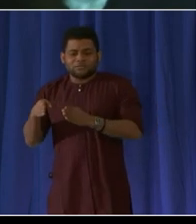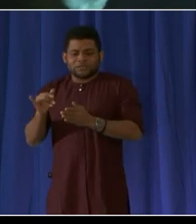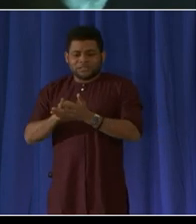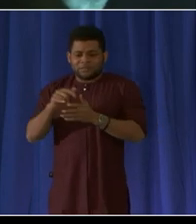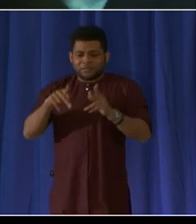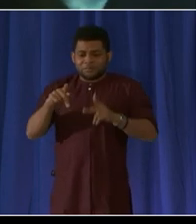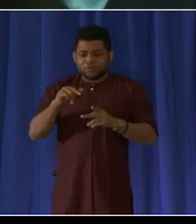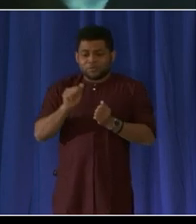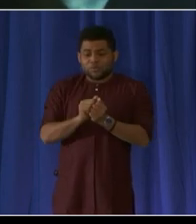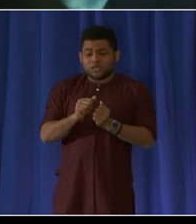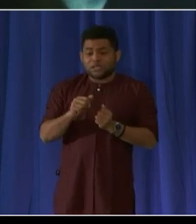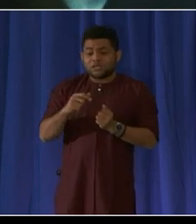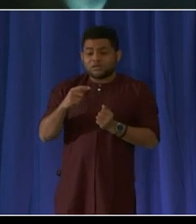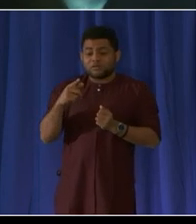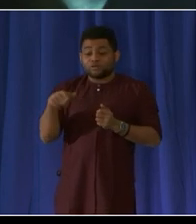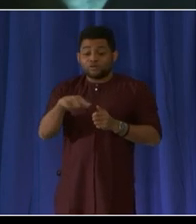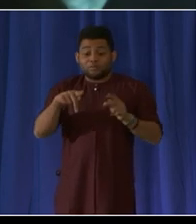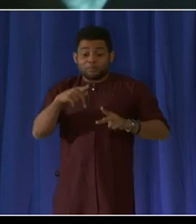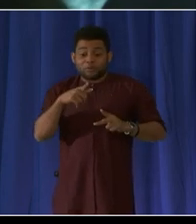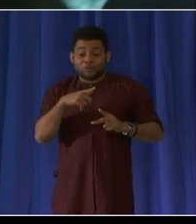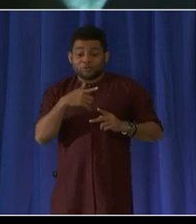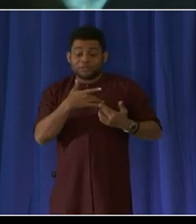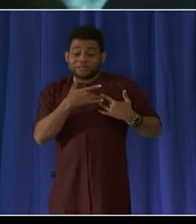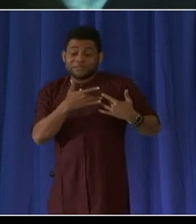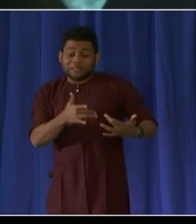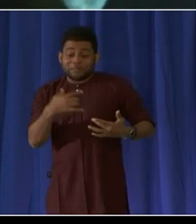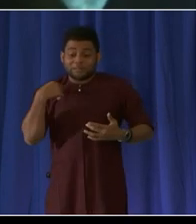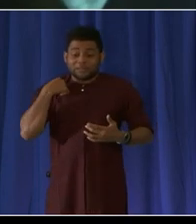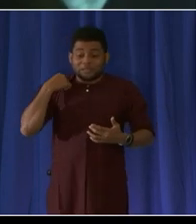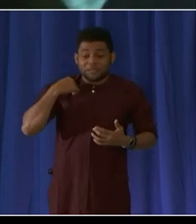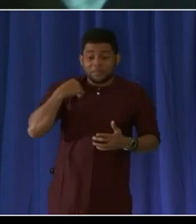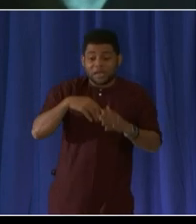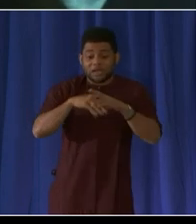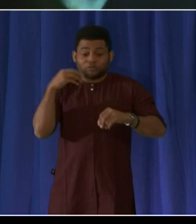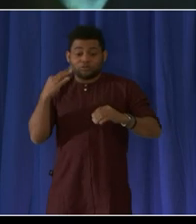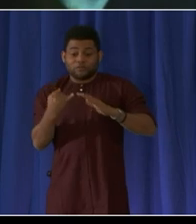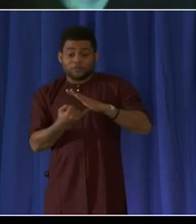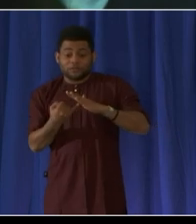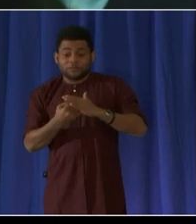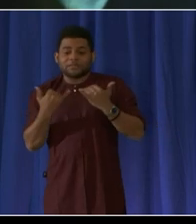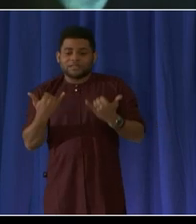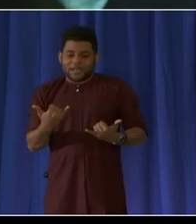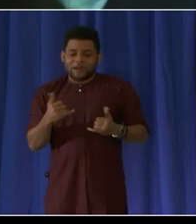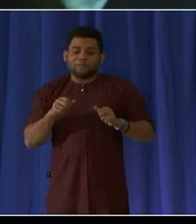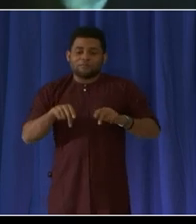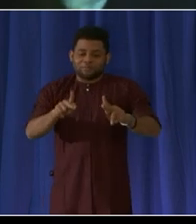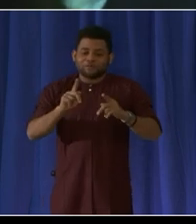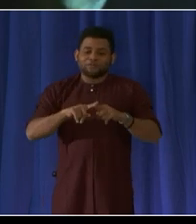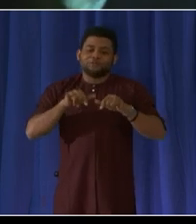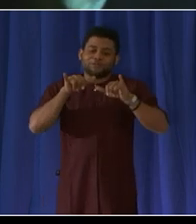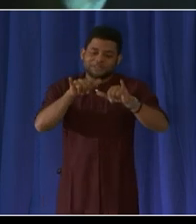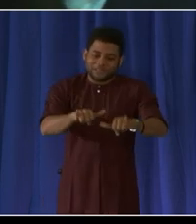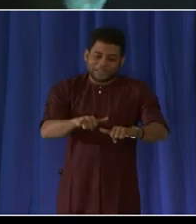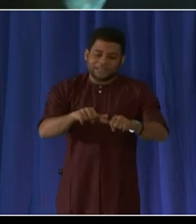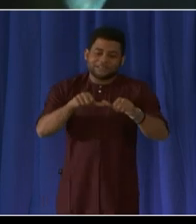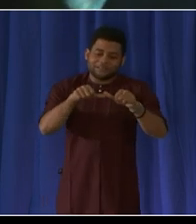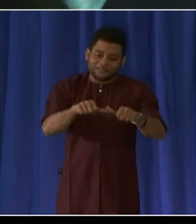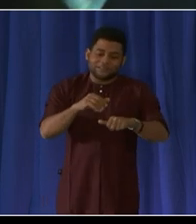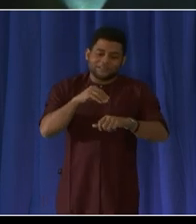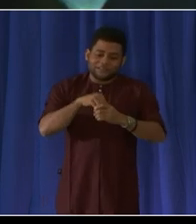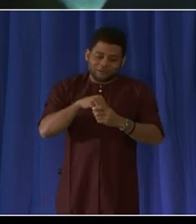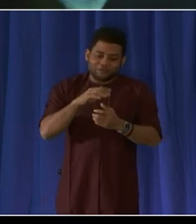folks that are usually ineligible to opt out of quarantines now have an opportunity to continue in